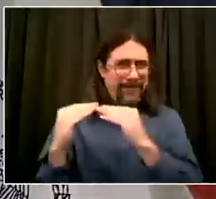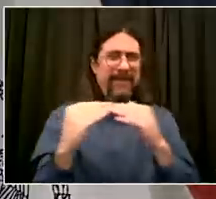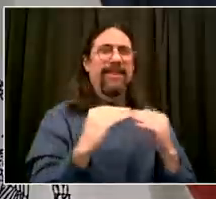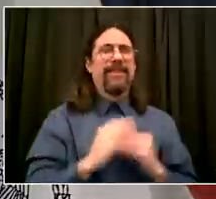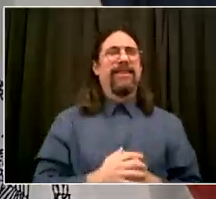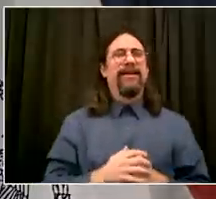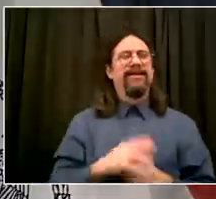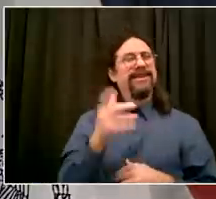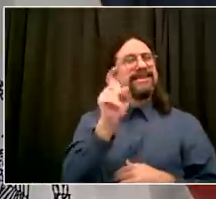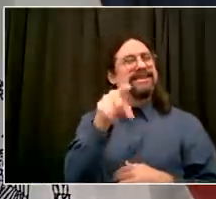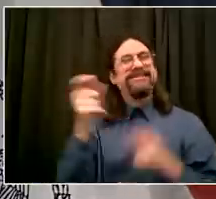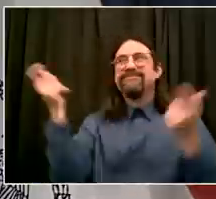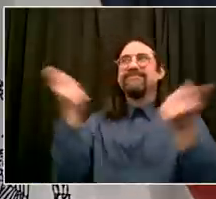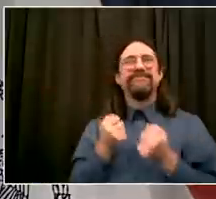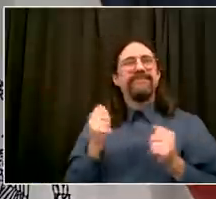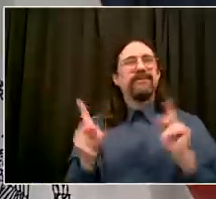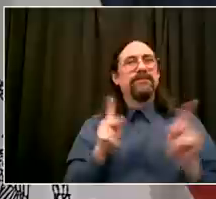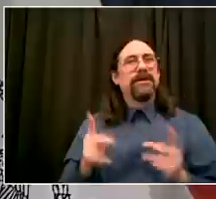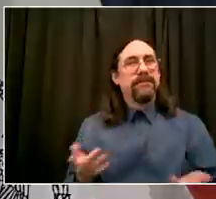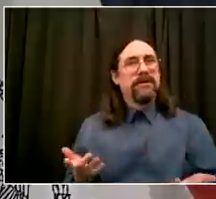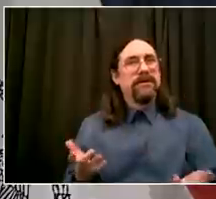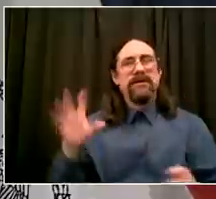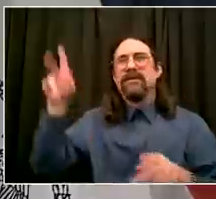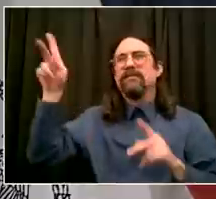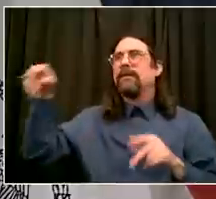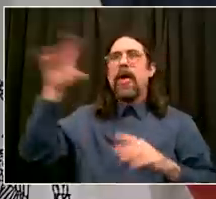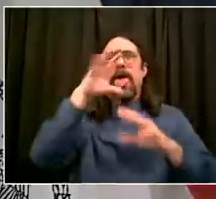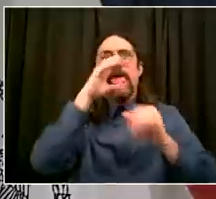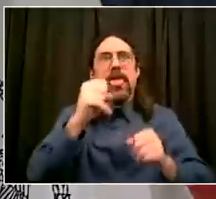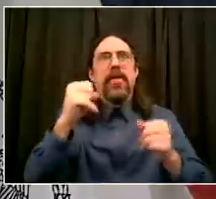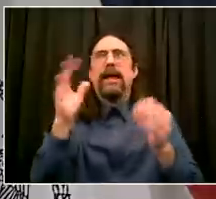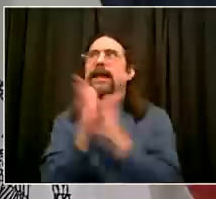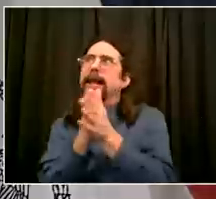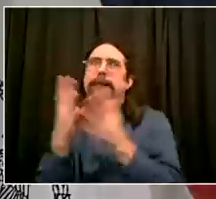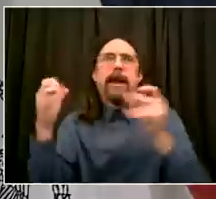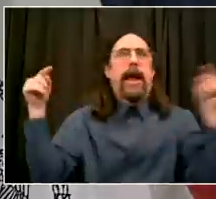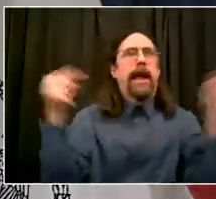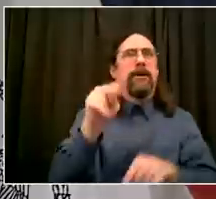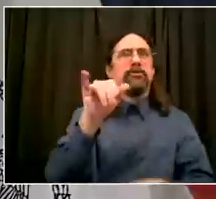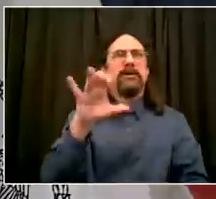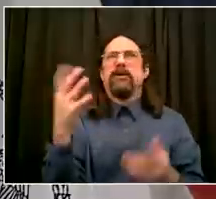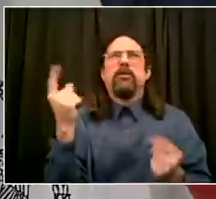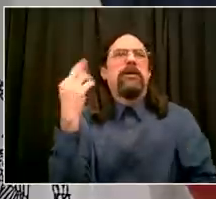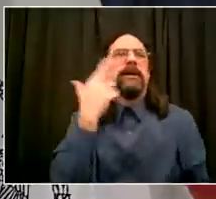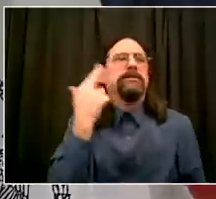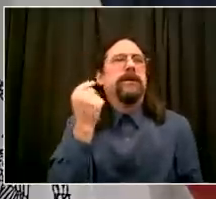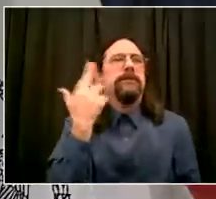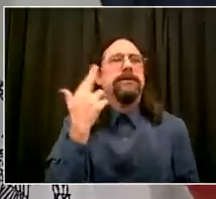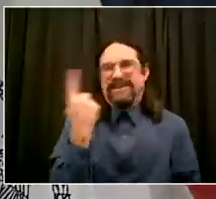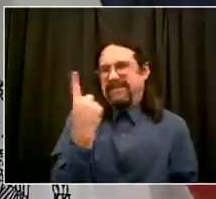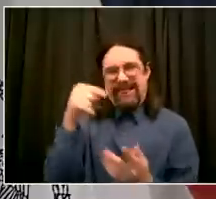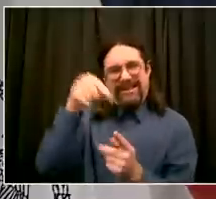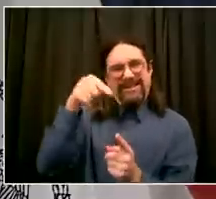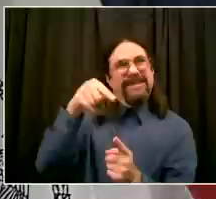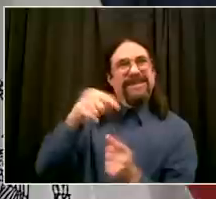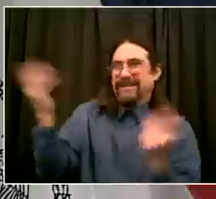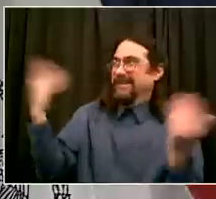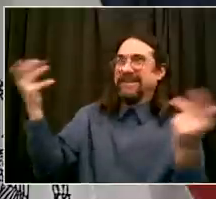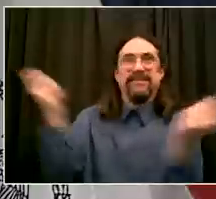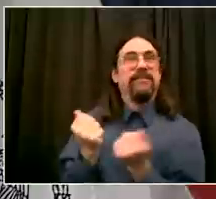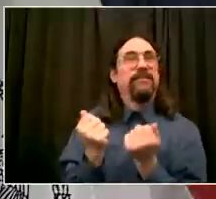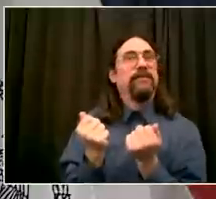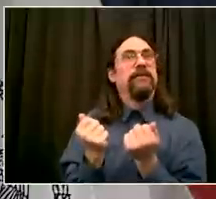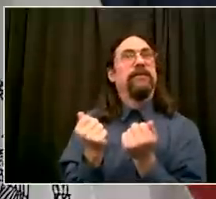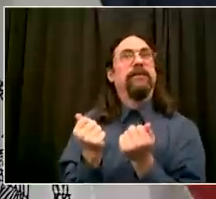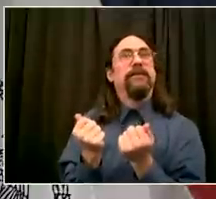the whole time. And, you know, something like the High Line is a great amenity. So if it can be extended, I think